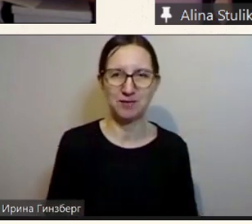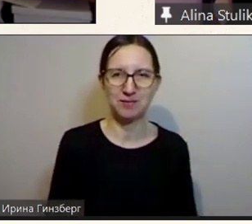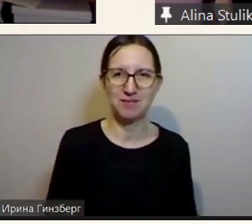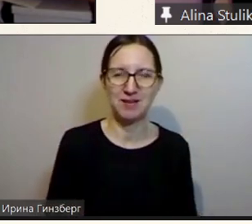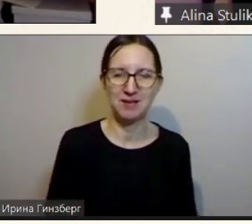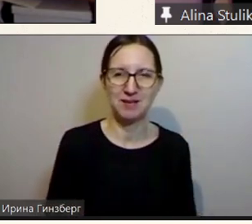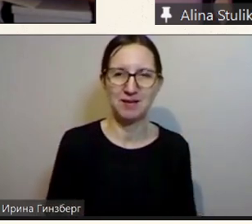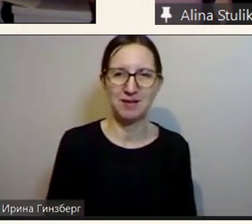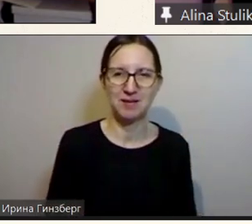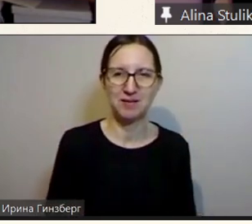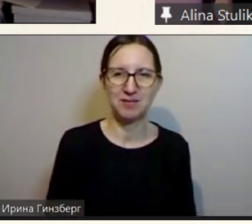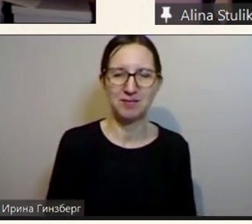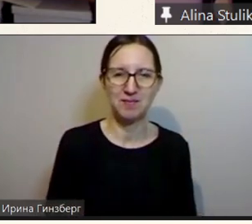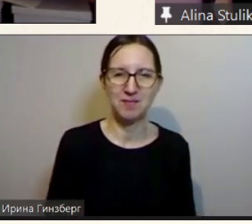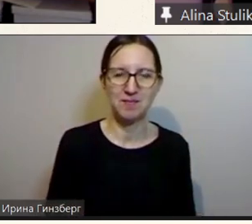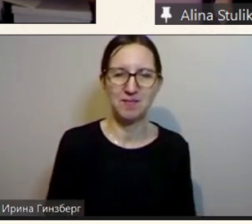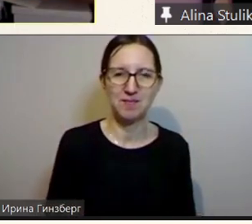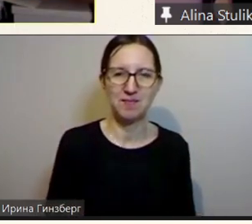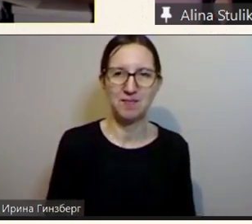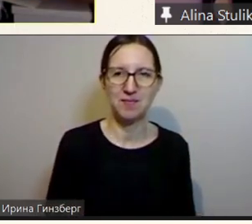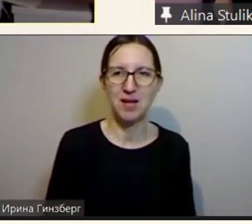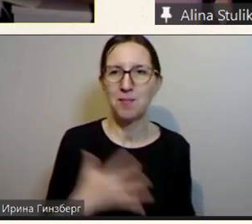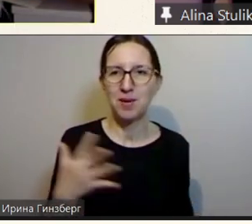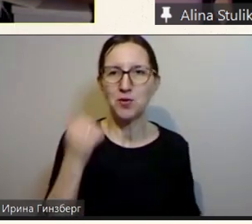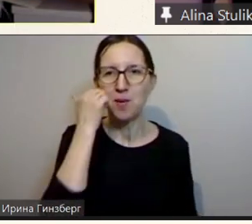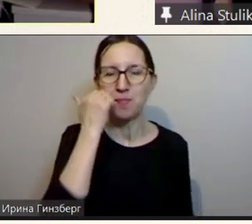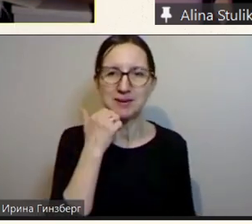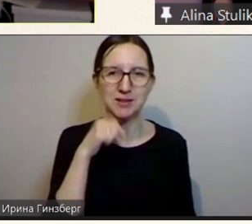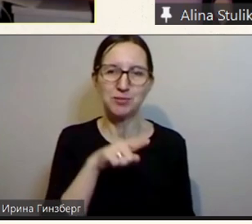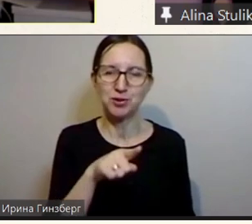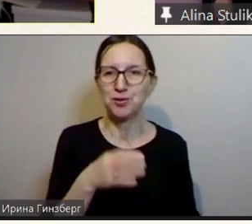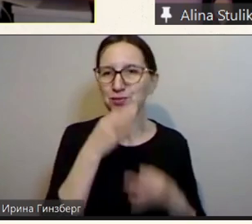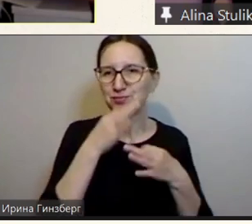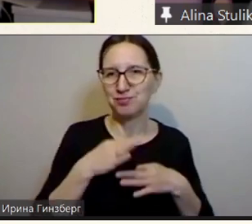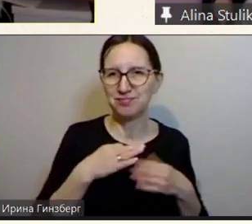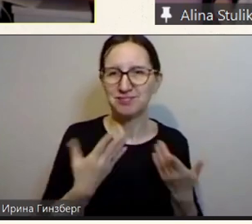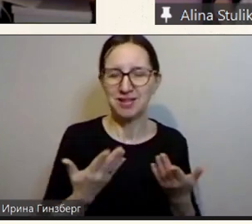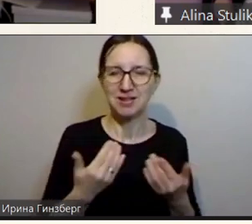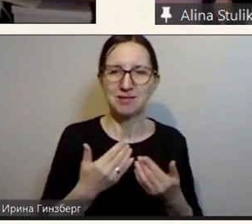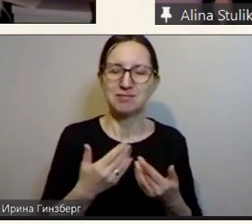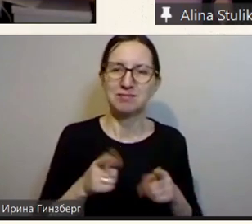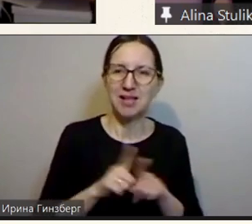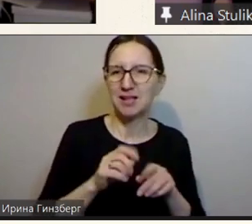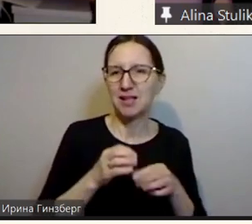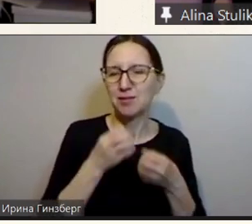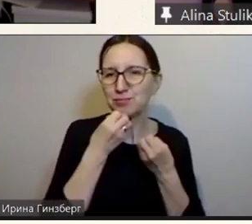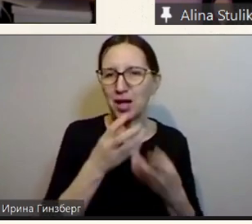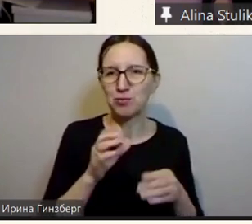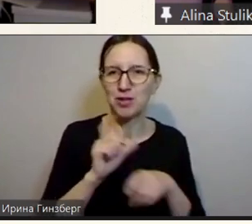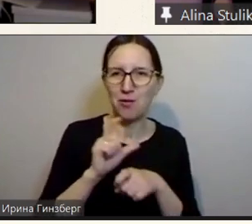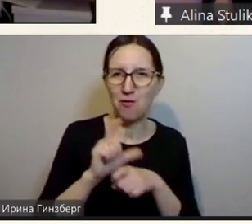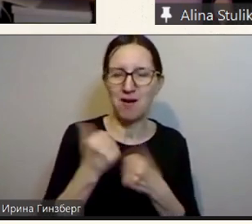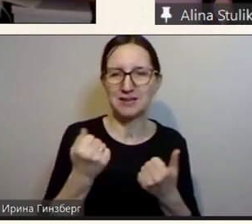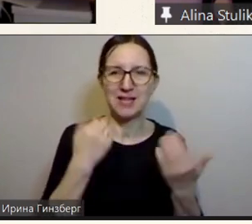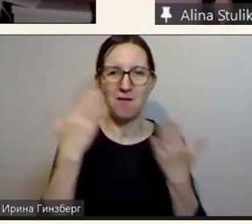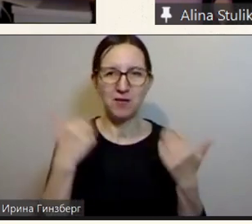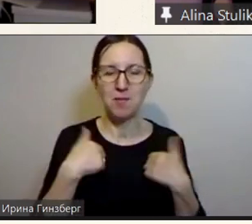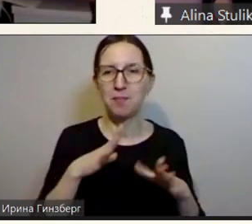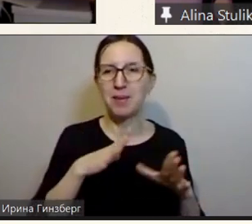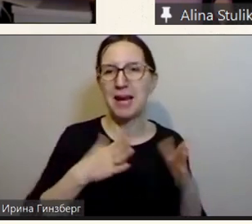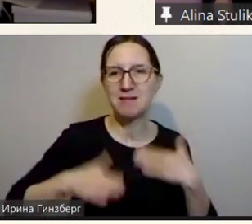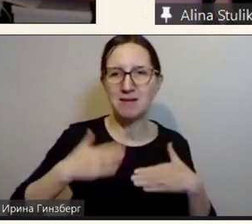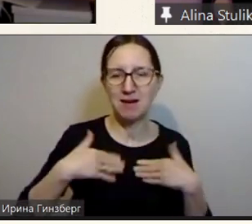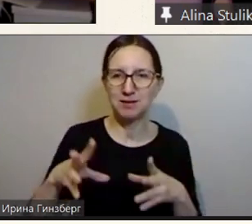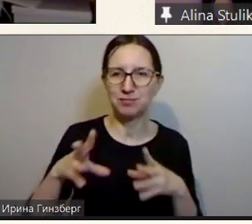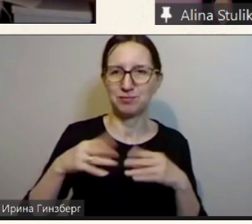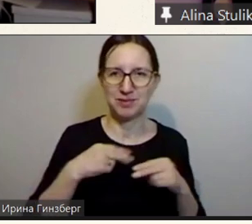Kira, thank you so much. You're very welcome. Your assessment of our work as well. And